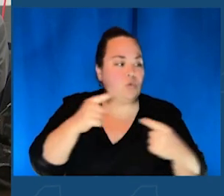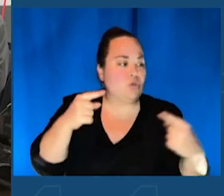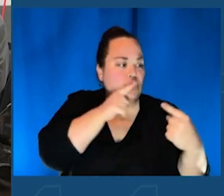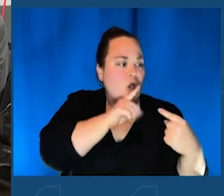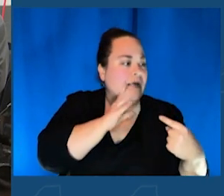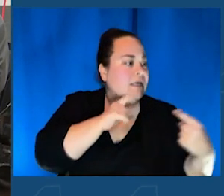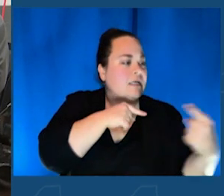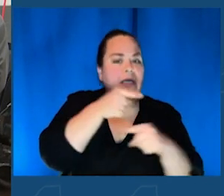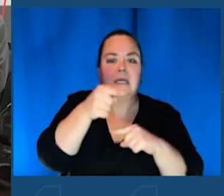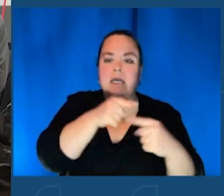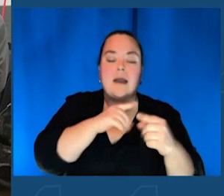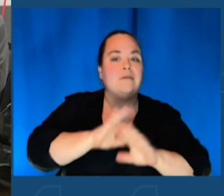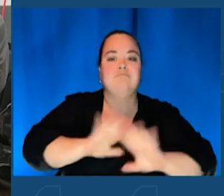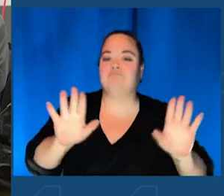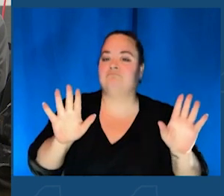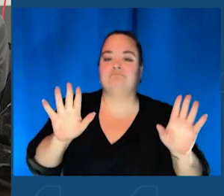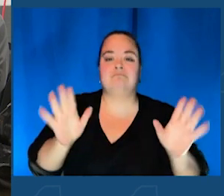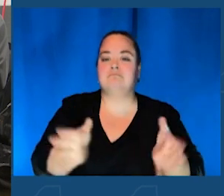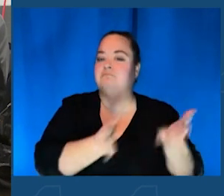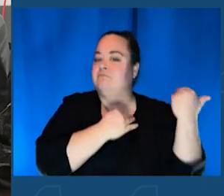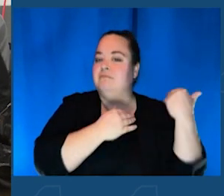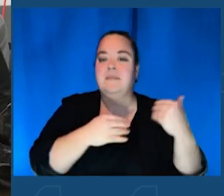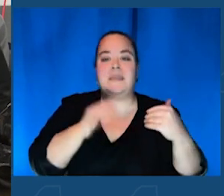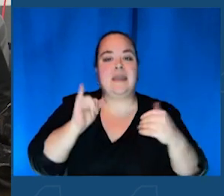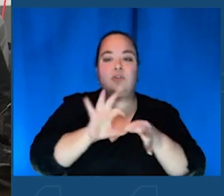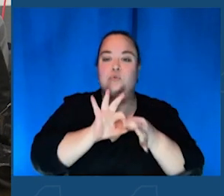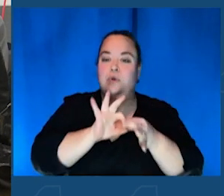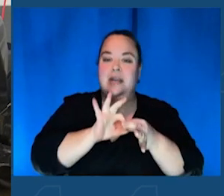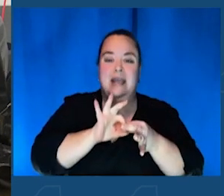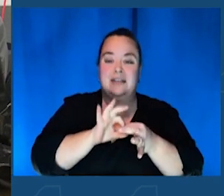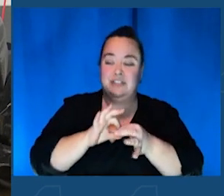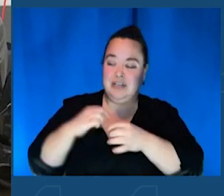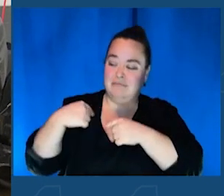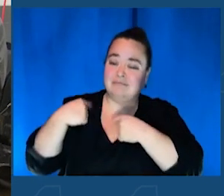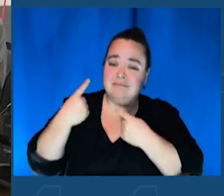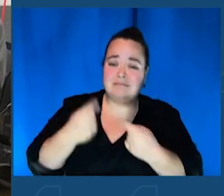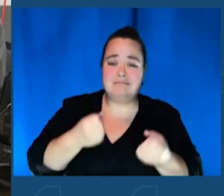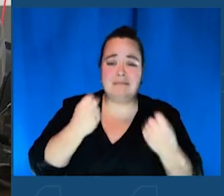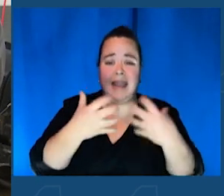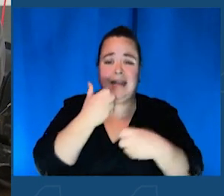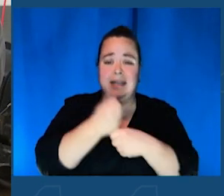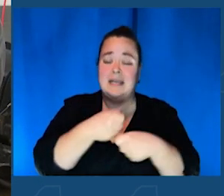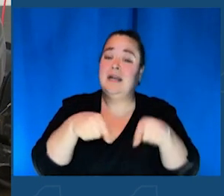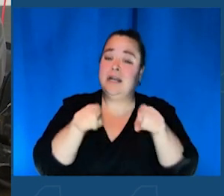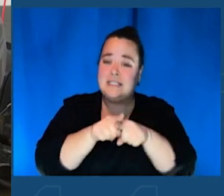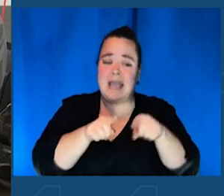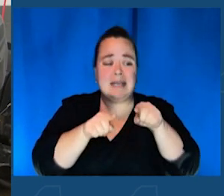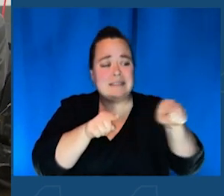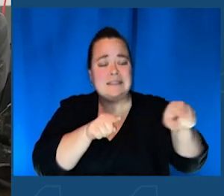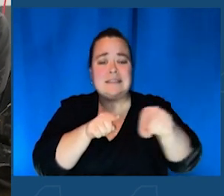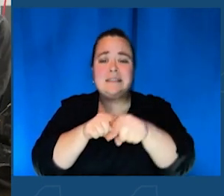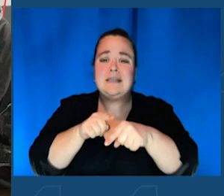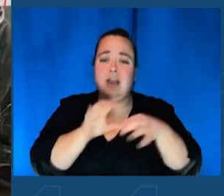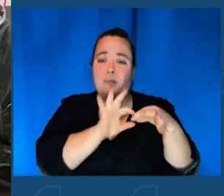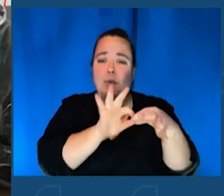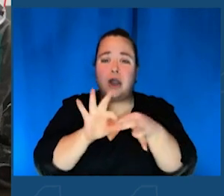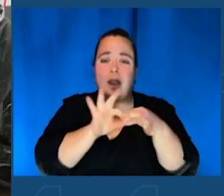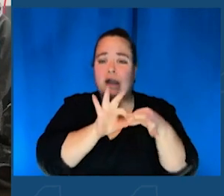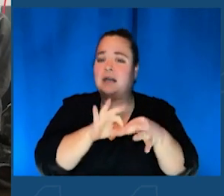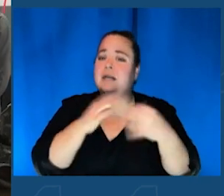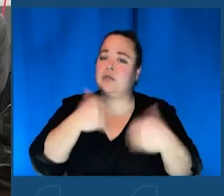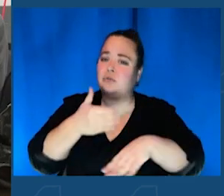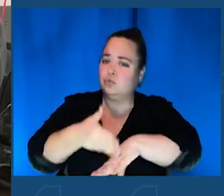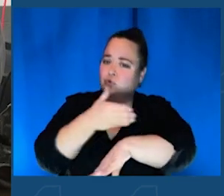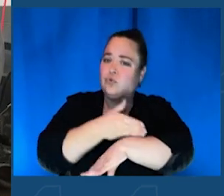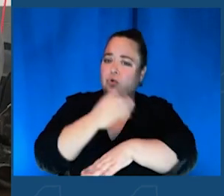A relationship that goes back as many years as ours, and certainly working with our other partners, has really made a difference for the people of West New York. So I want to just thank you personally,